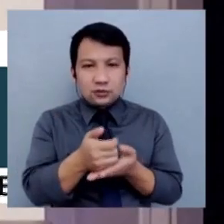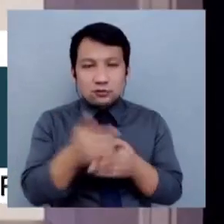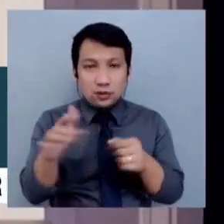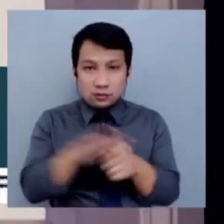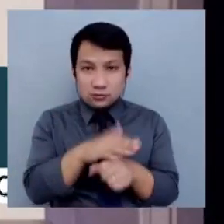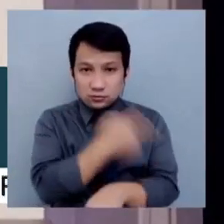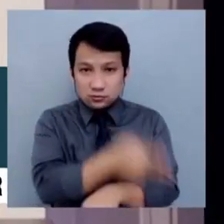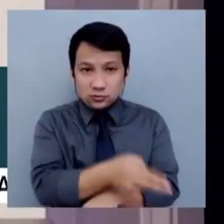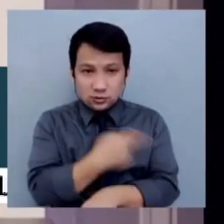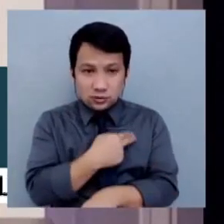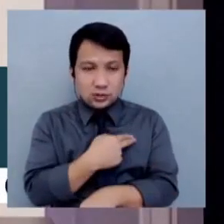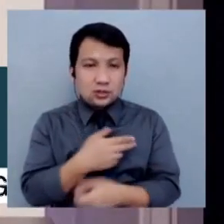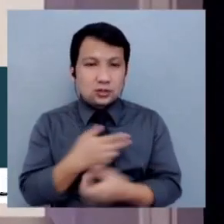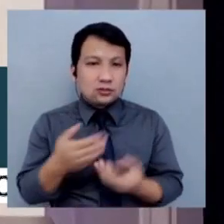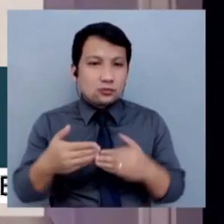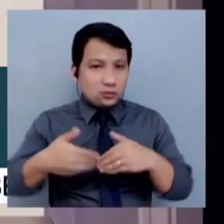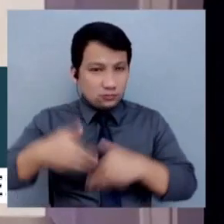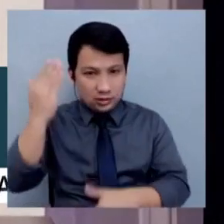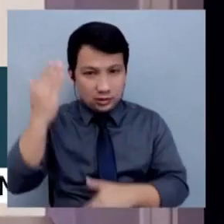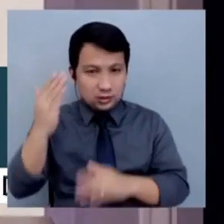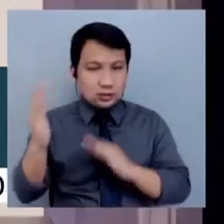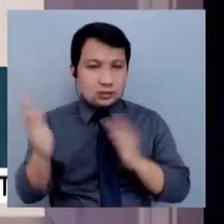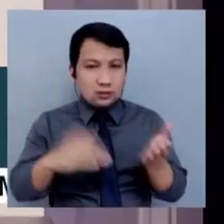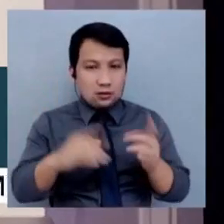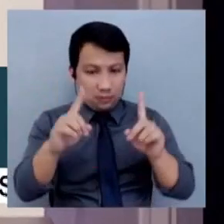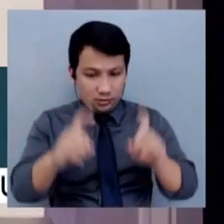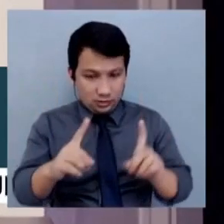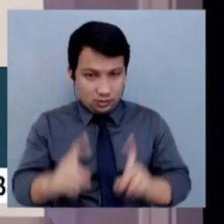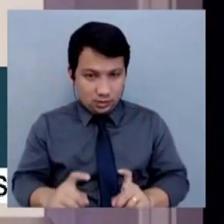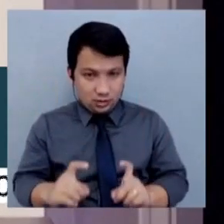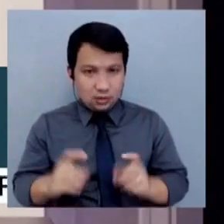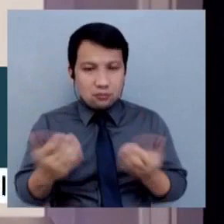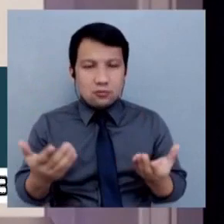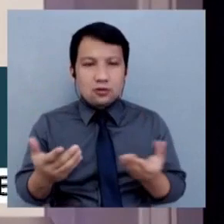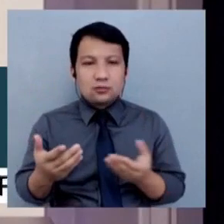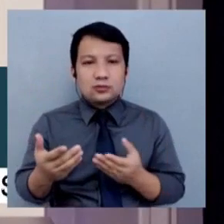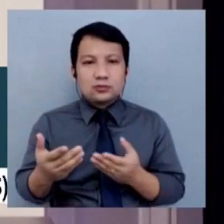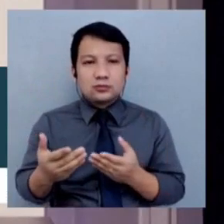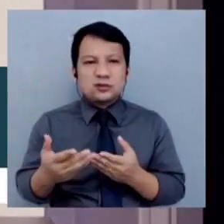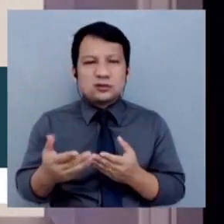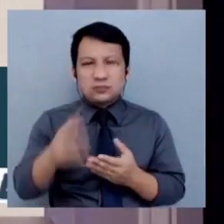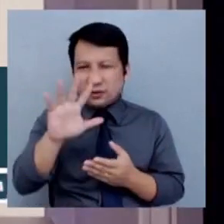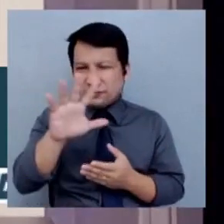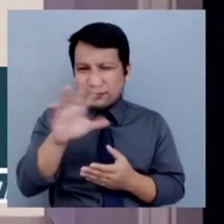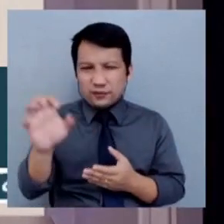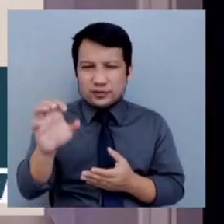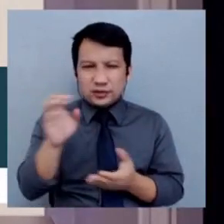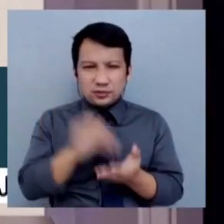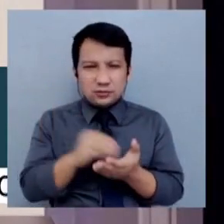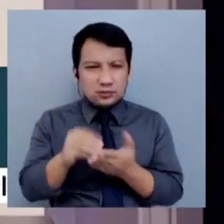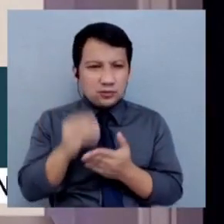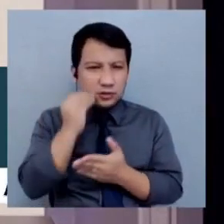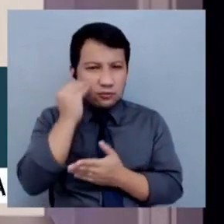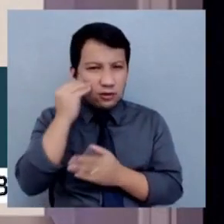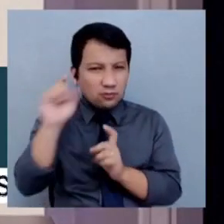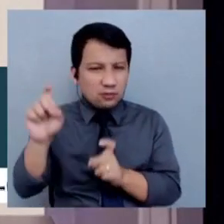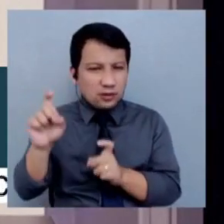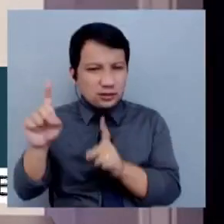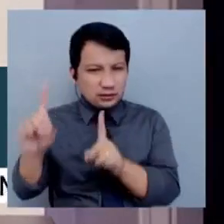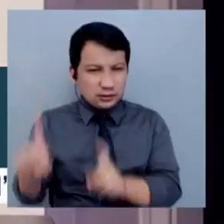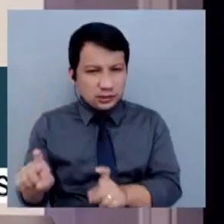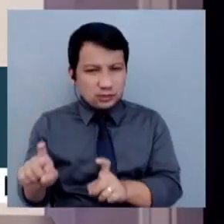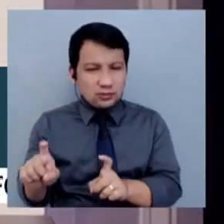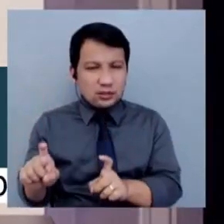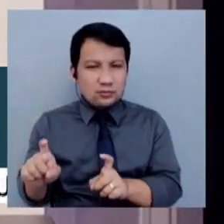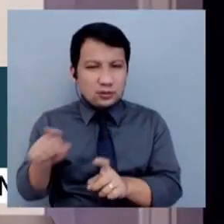we have to be taken to increase the number of authorized tests. We're now able to purchase 500 million at-home rapid tests to be sent to the